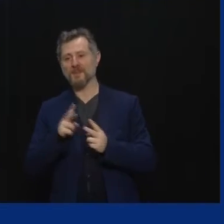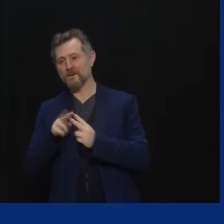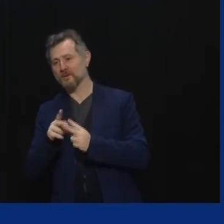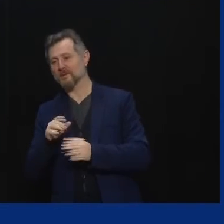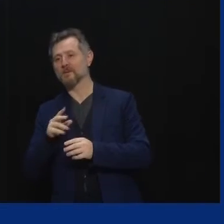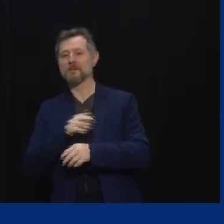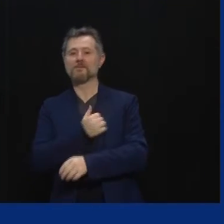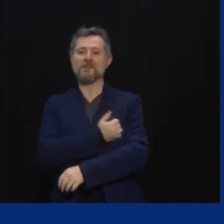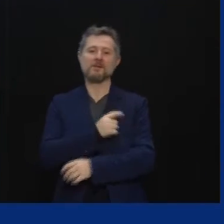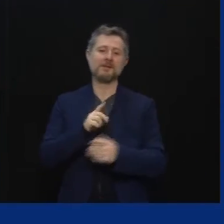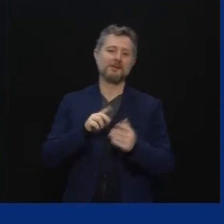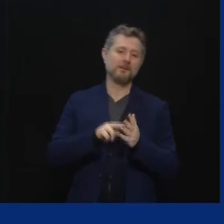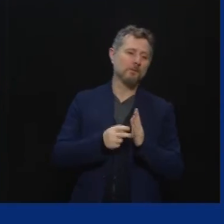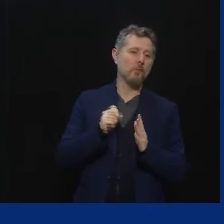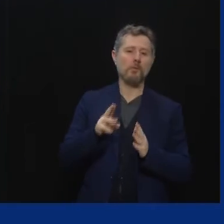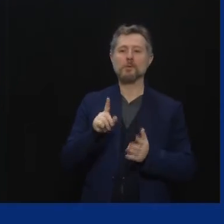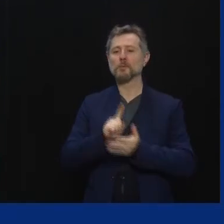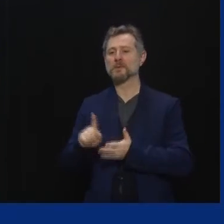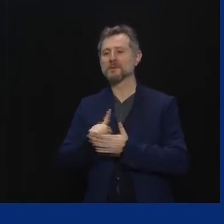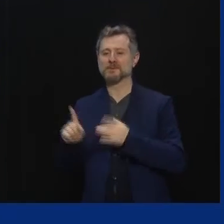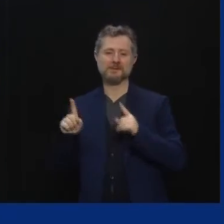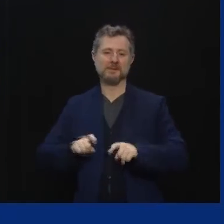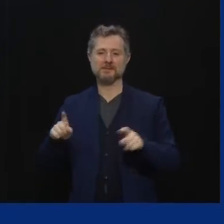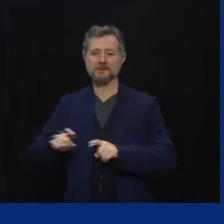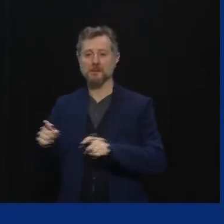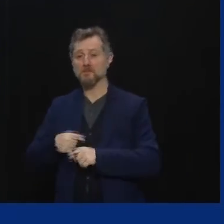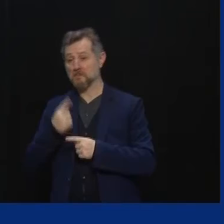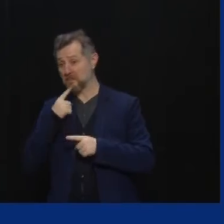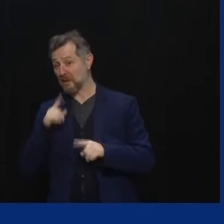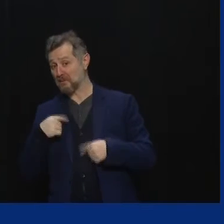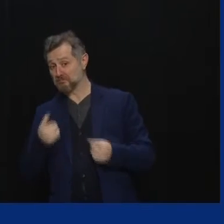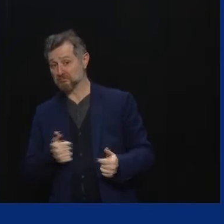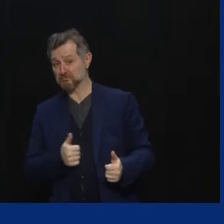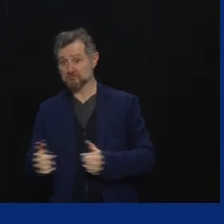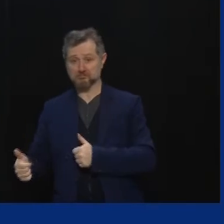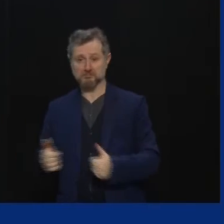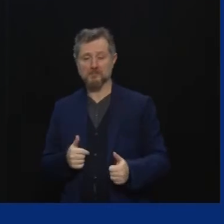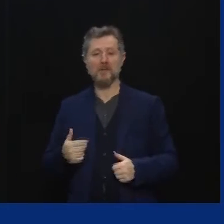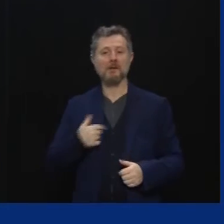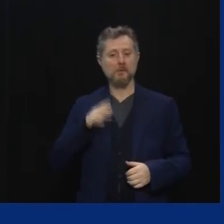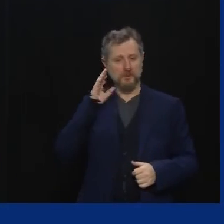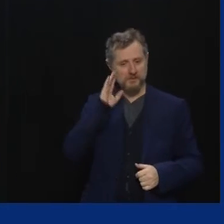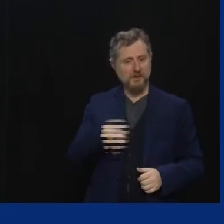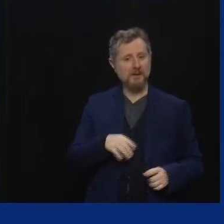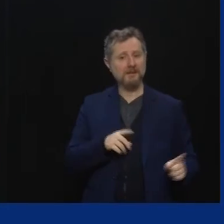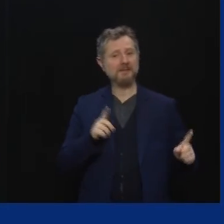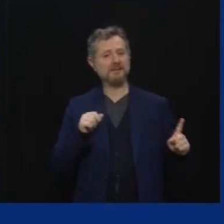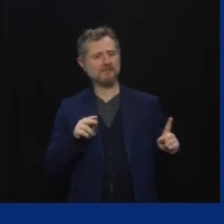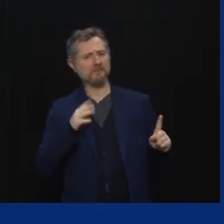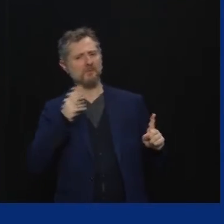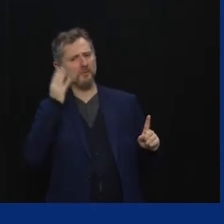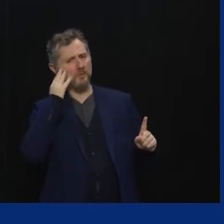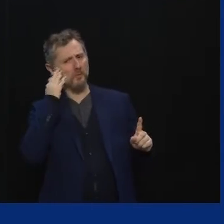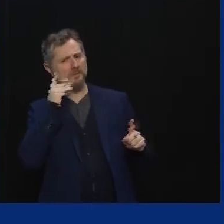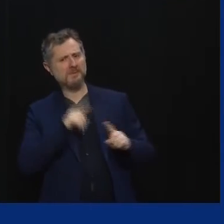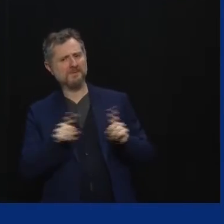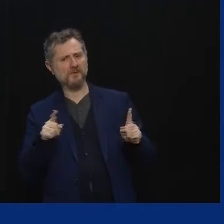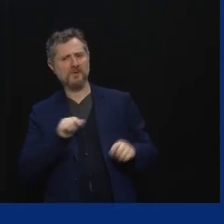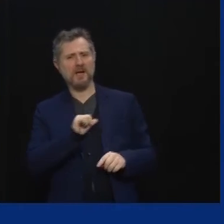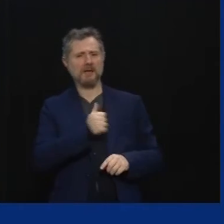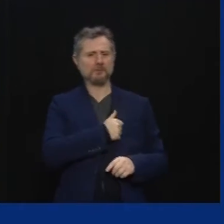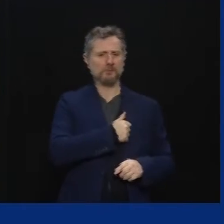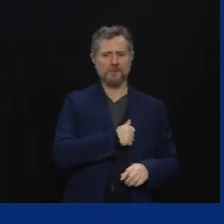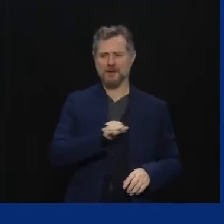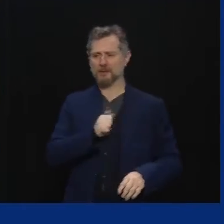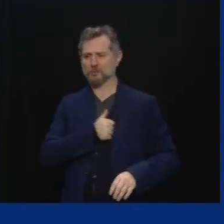and that has been successful. But Dan, I know you know the difference in people's attitudes about vaccinations.